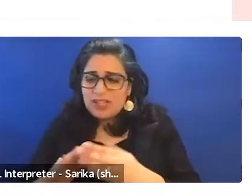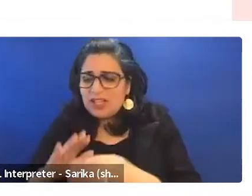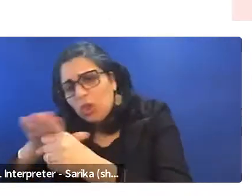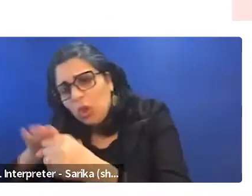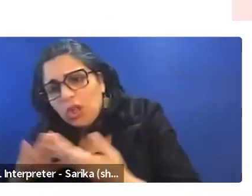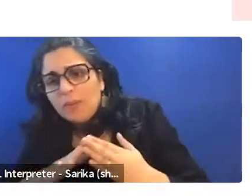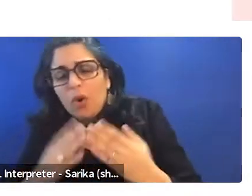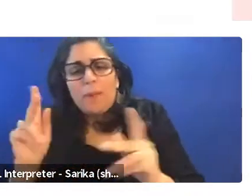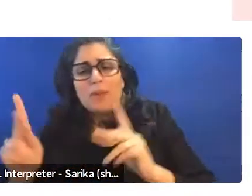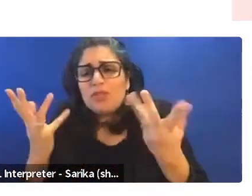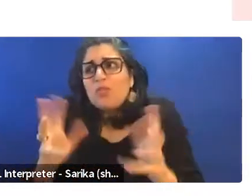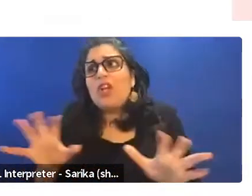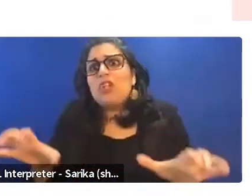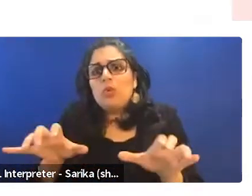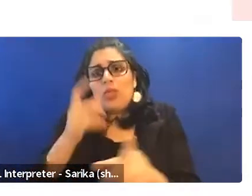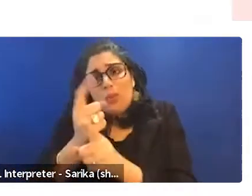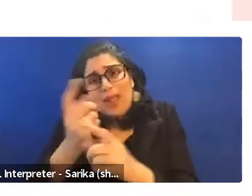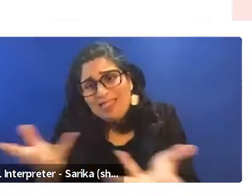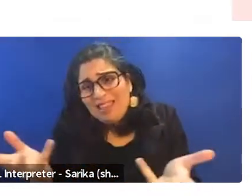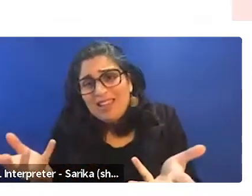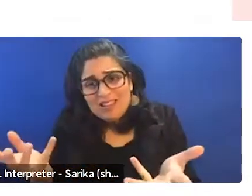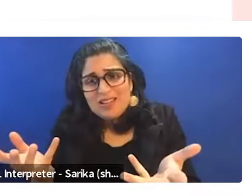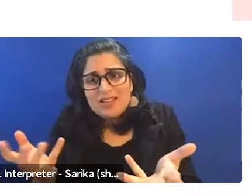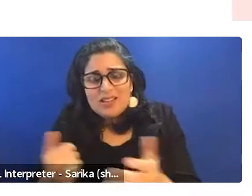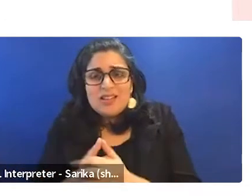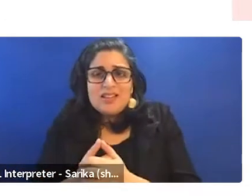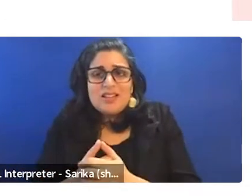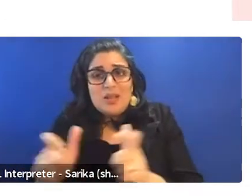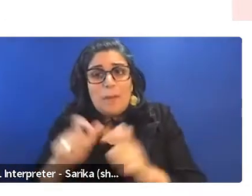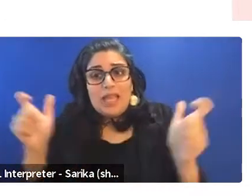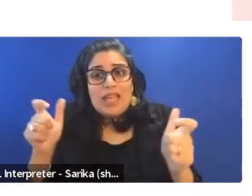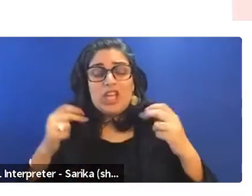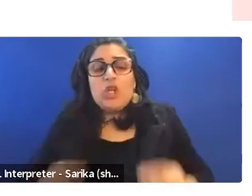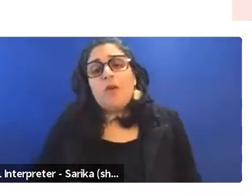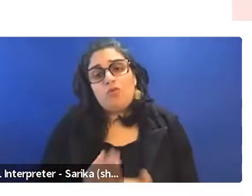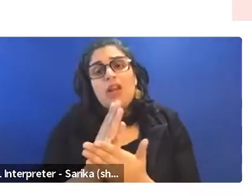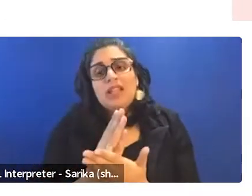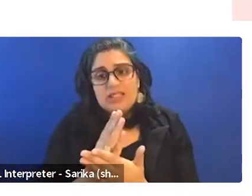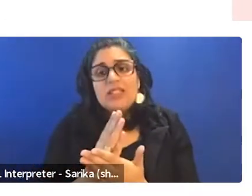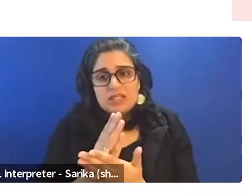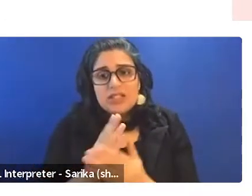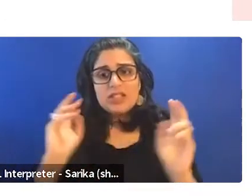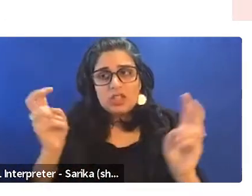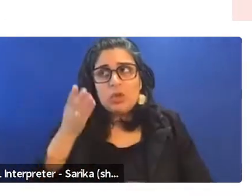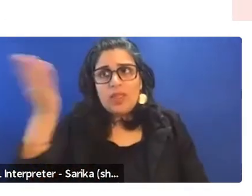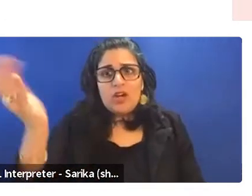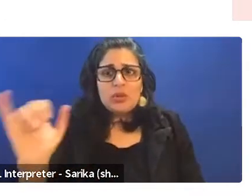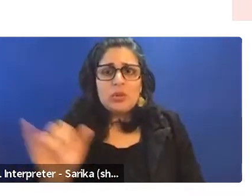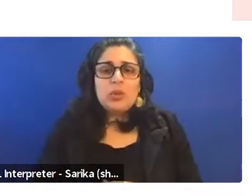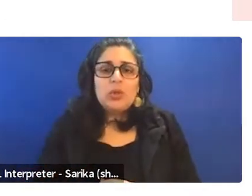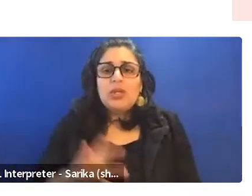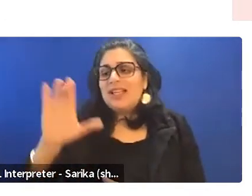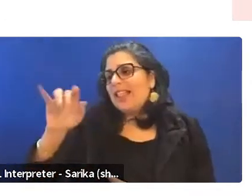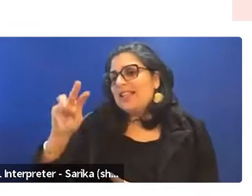people that want to just do the right thing there. And so it is a big human issue. Exactly.